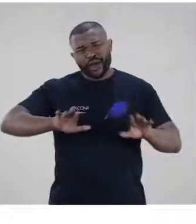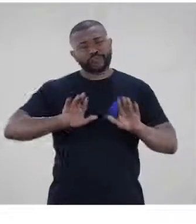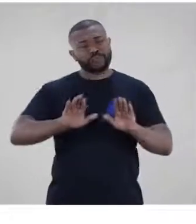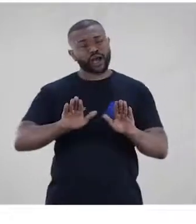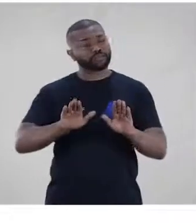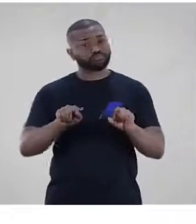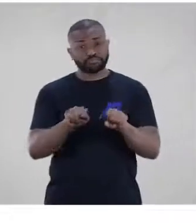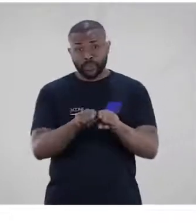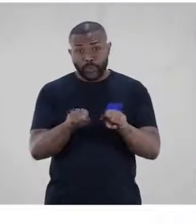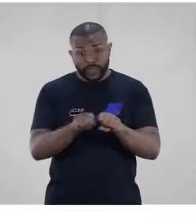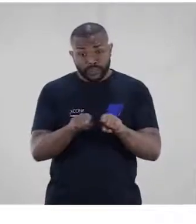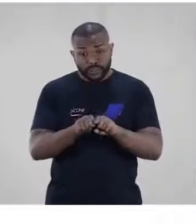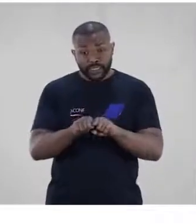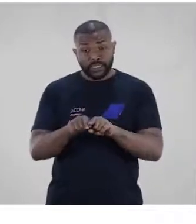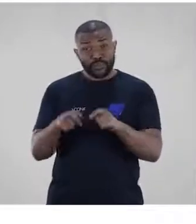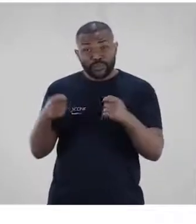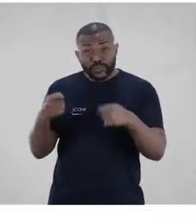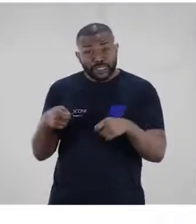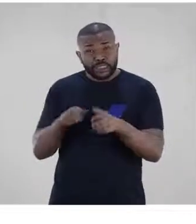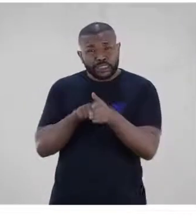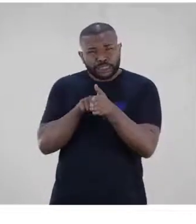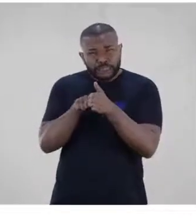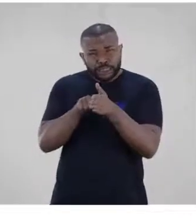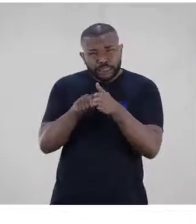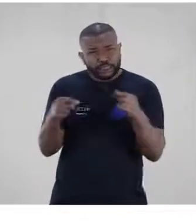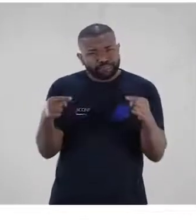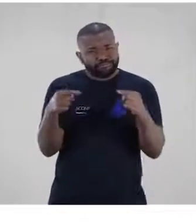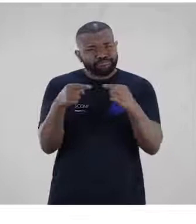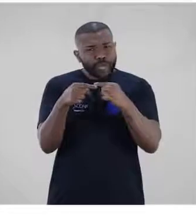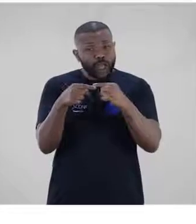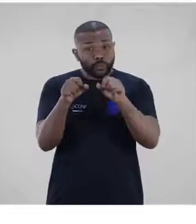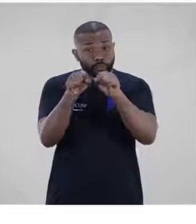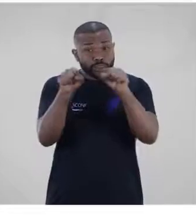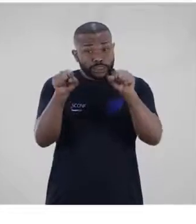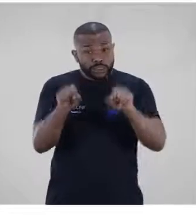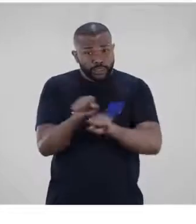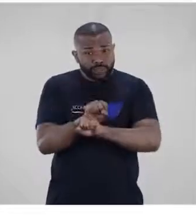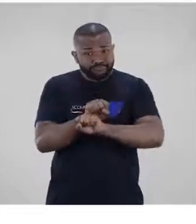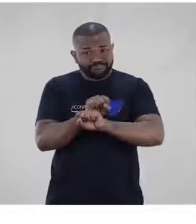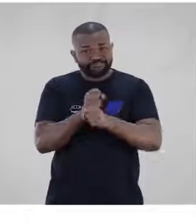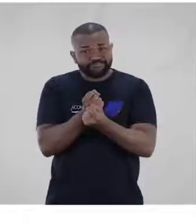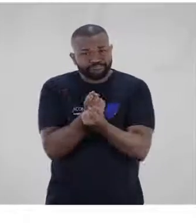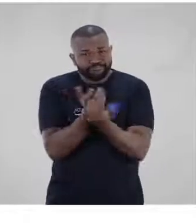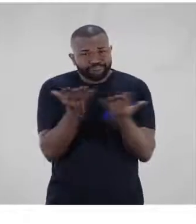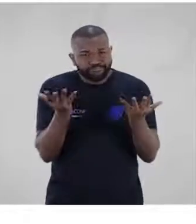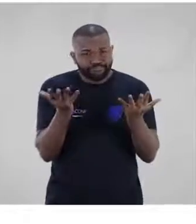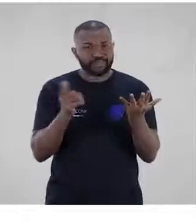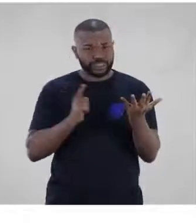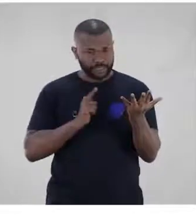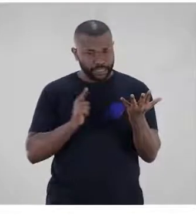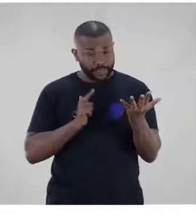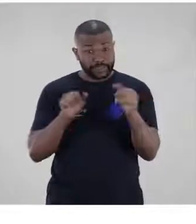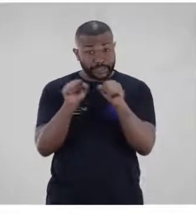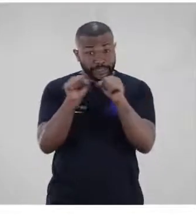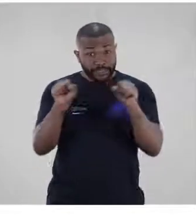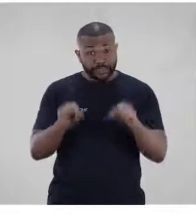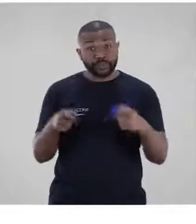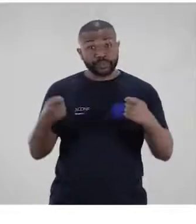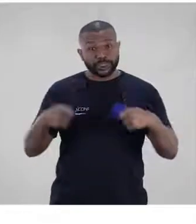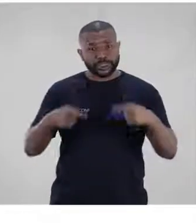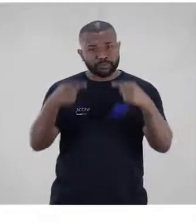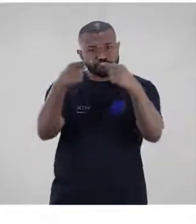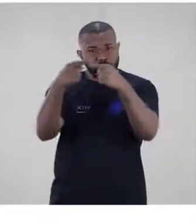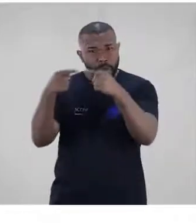nevertheless, one big lake that we need to hydrate, from all of these kind of operational systems, and then one system